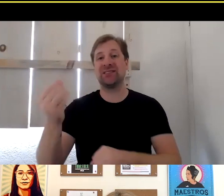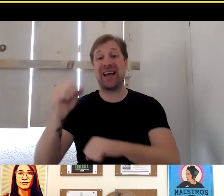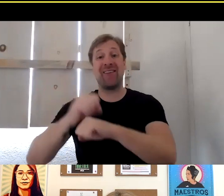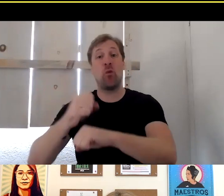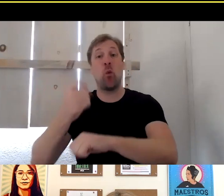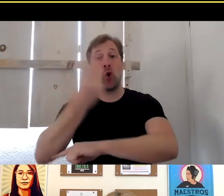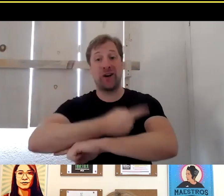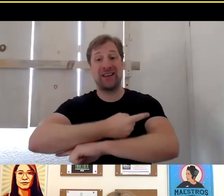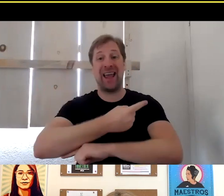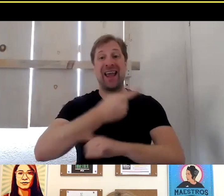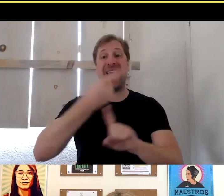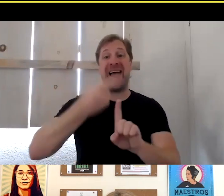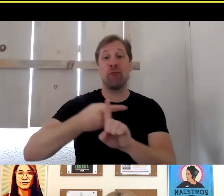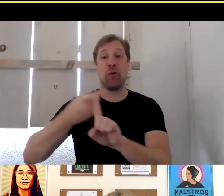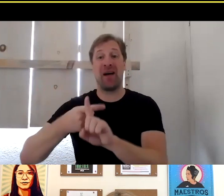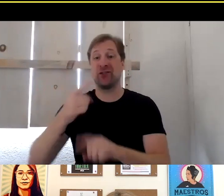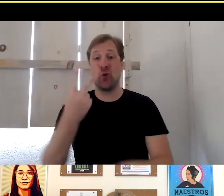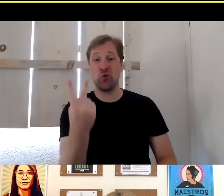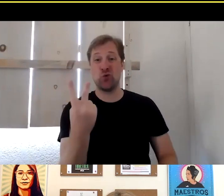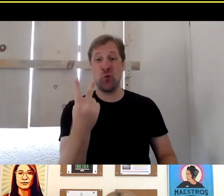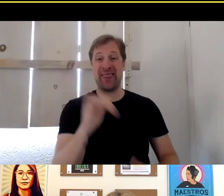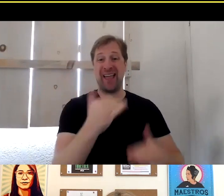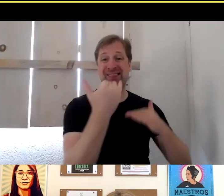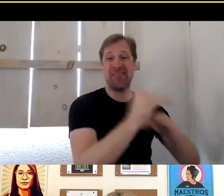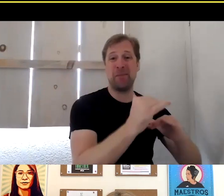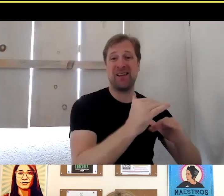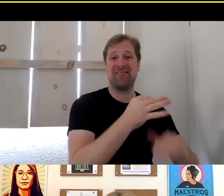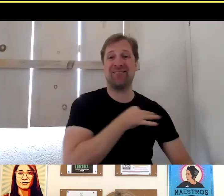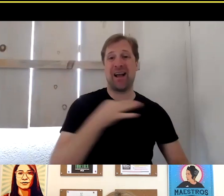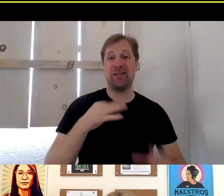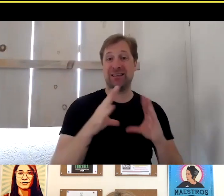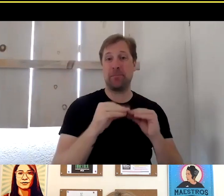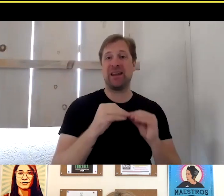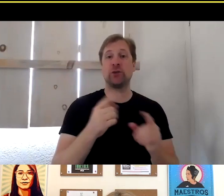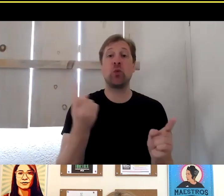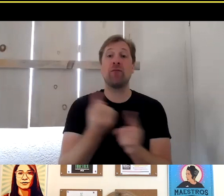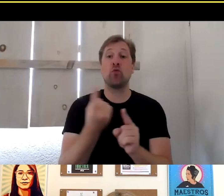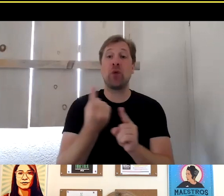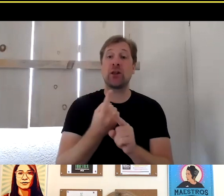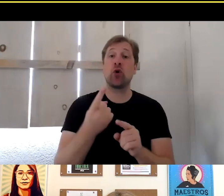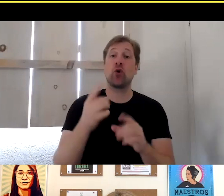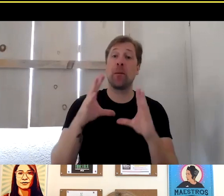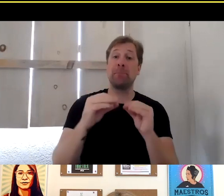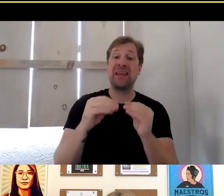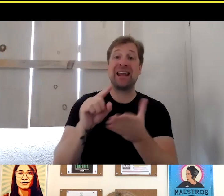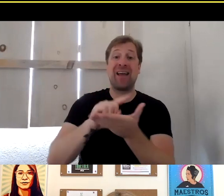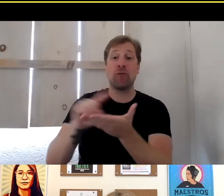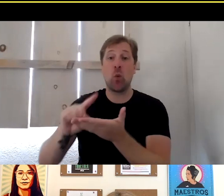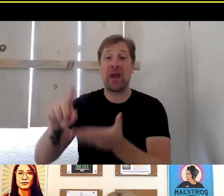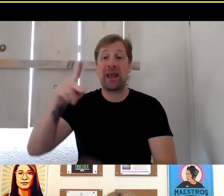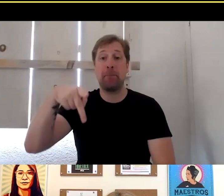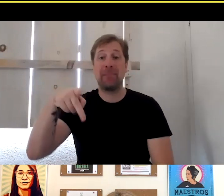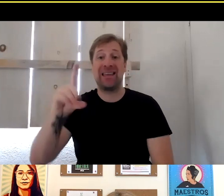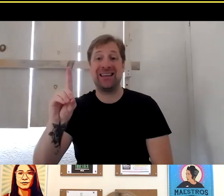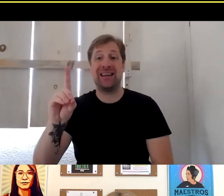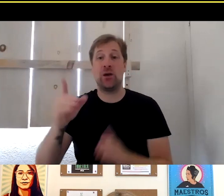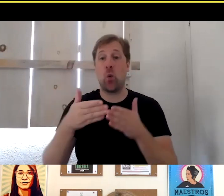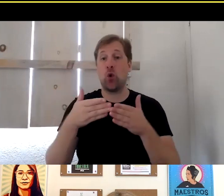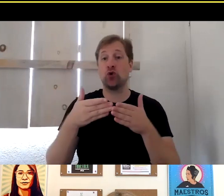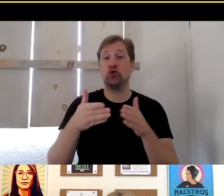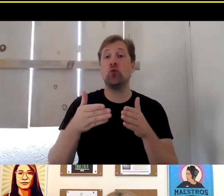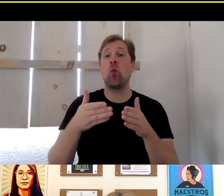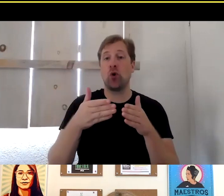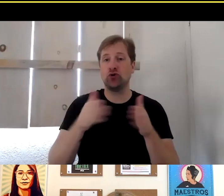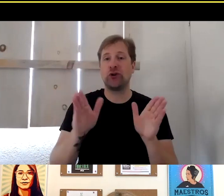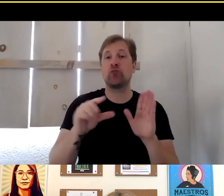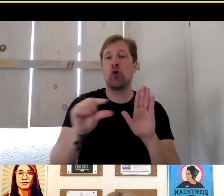month. So we will have our regular 1 meeting per week PD or or grade level